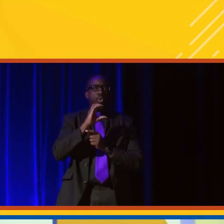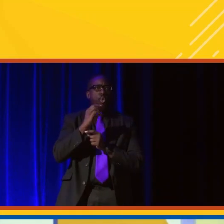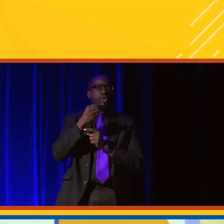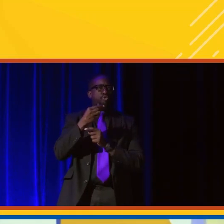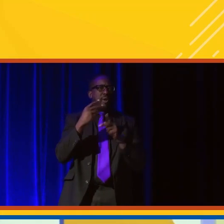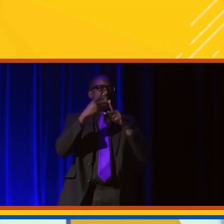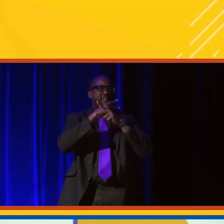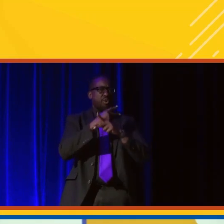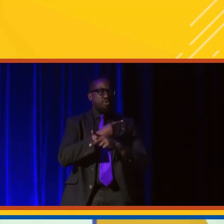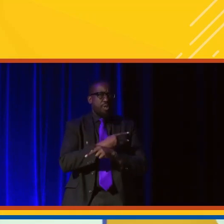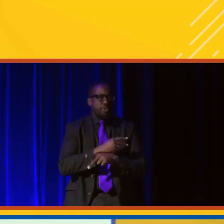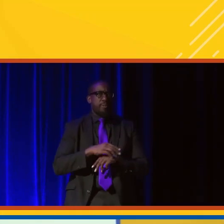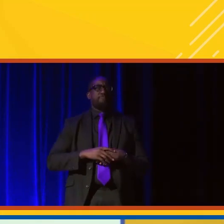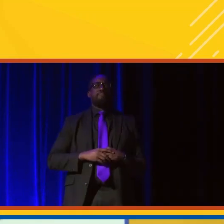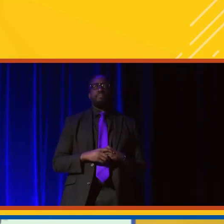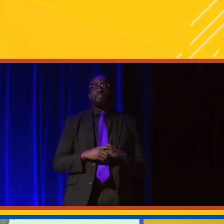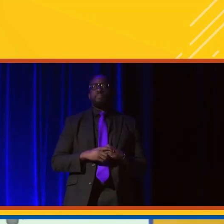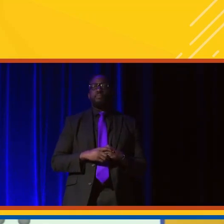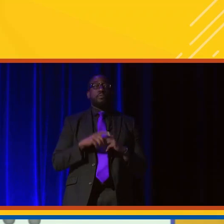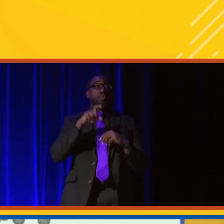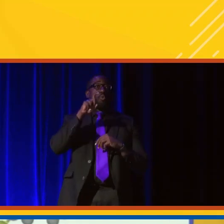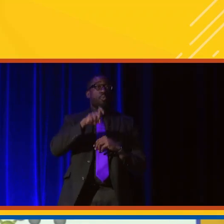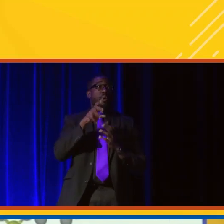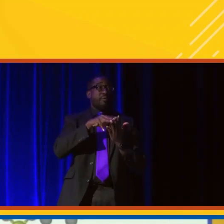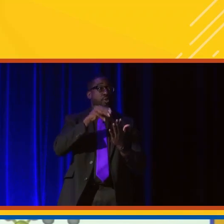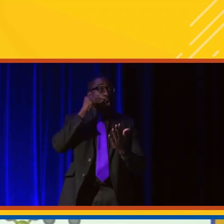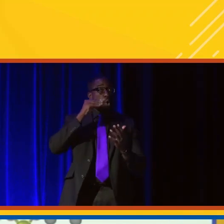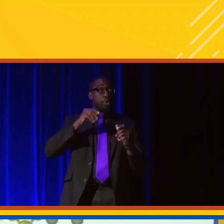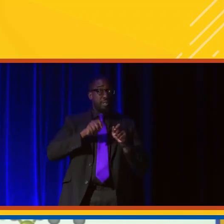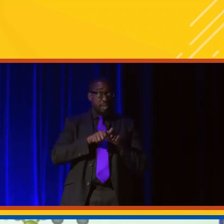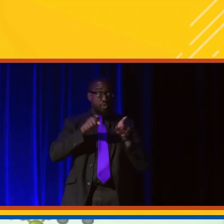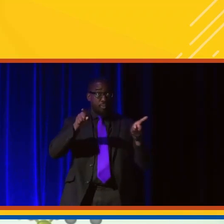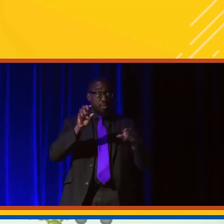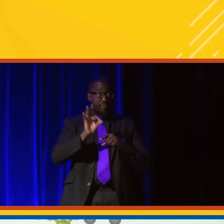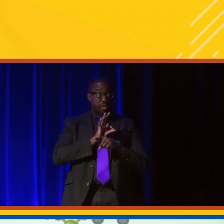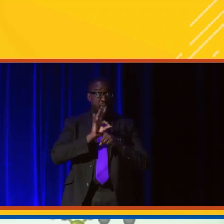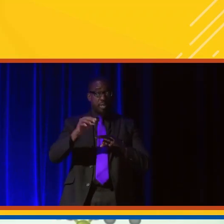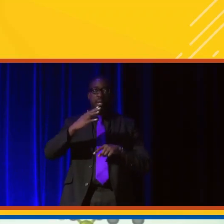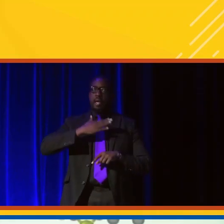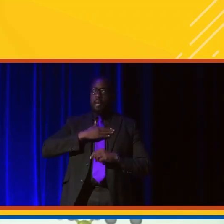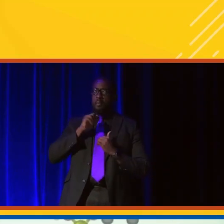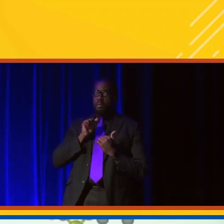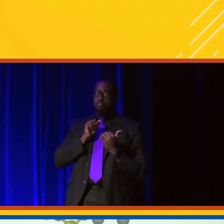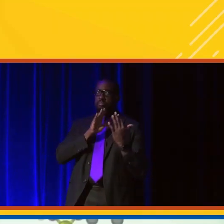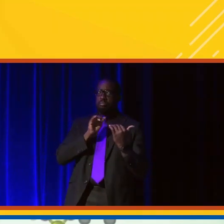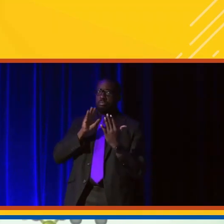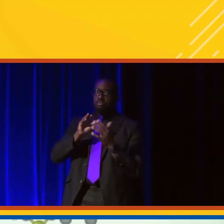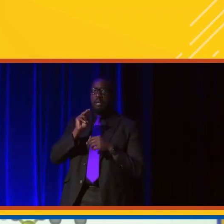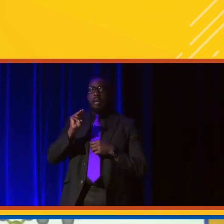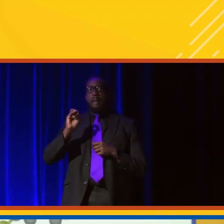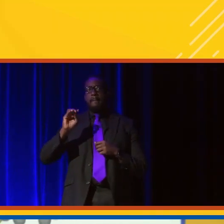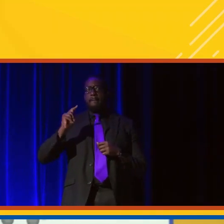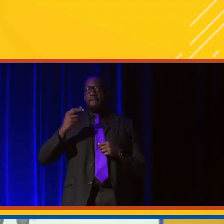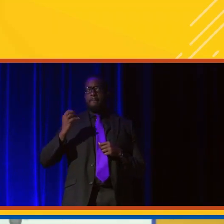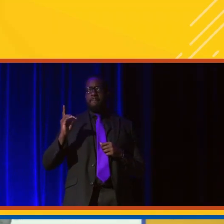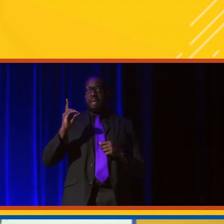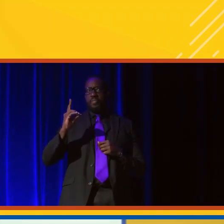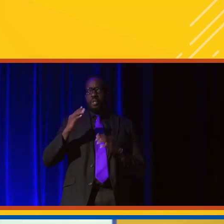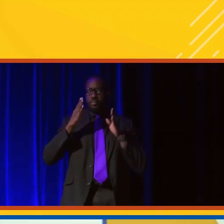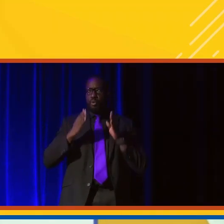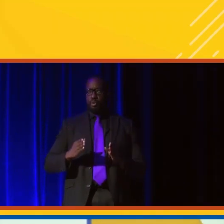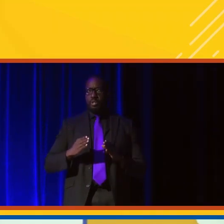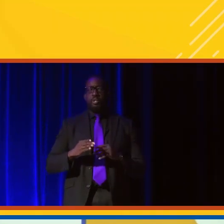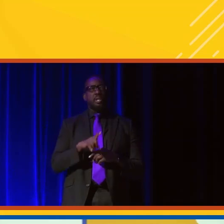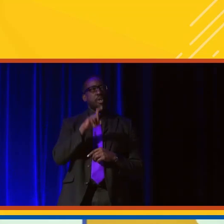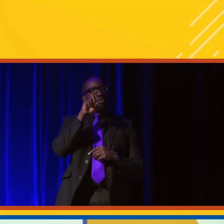So I said we have to learn distribution functions. I'm a methods person. So the first thing we have to do is we have to make sure that